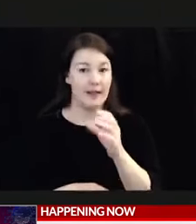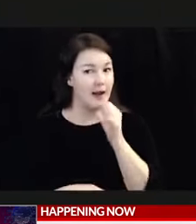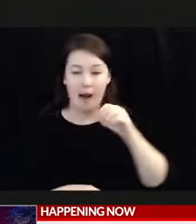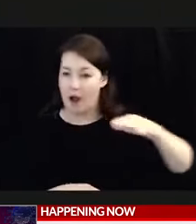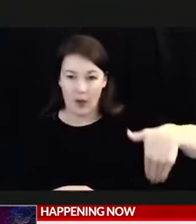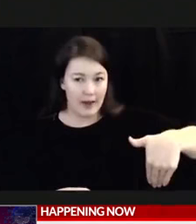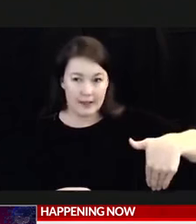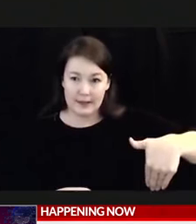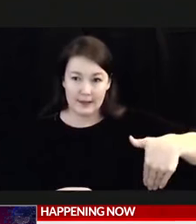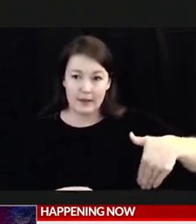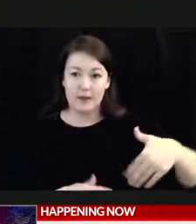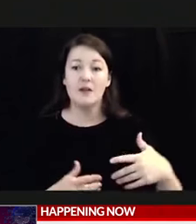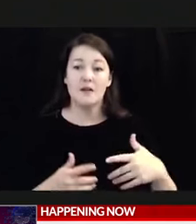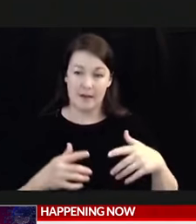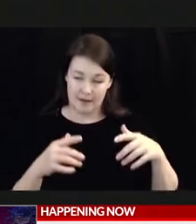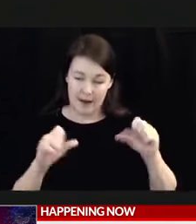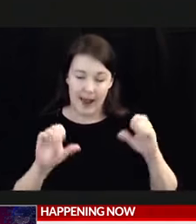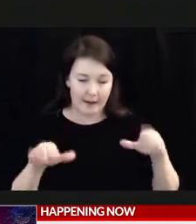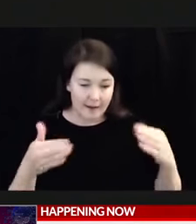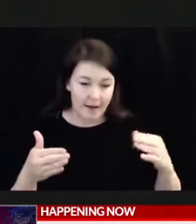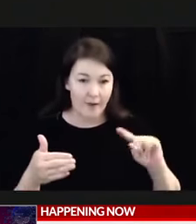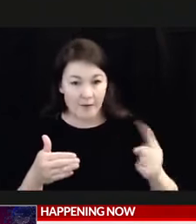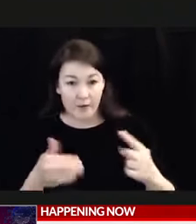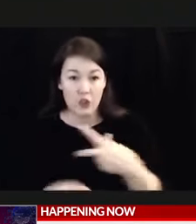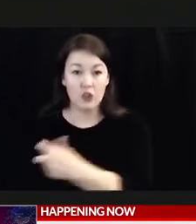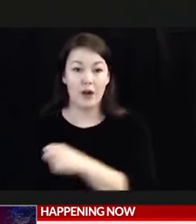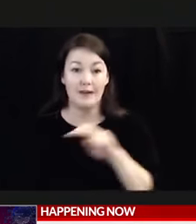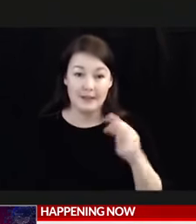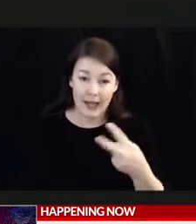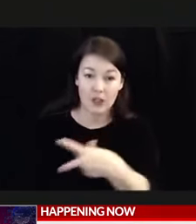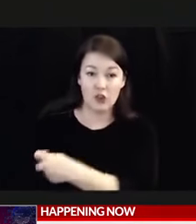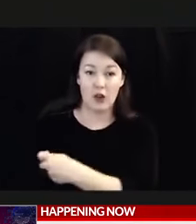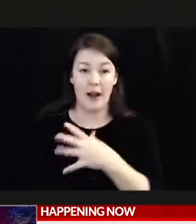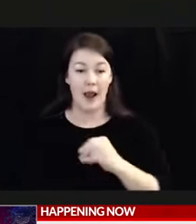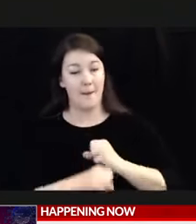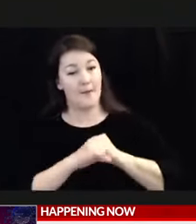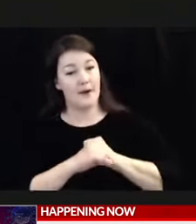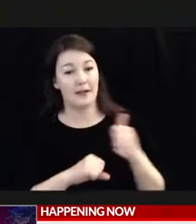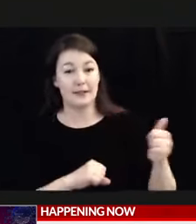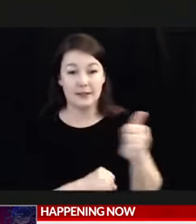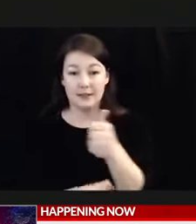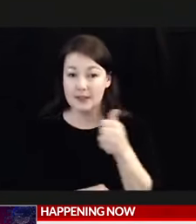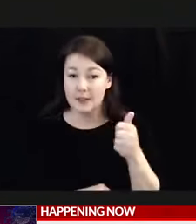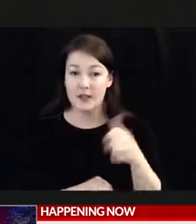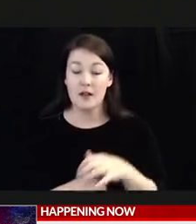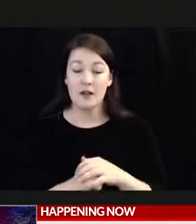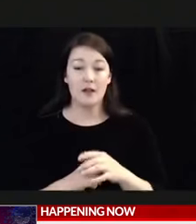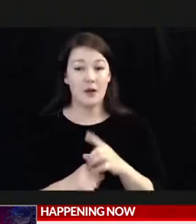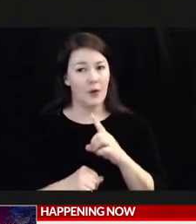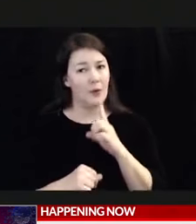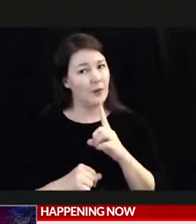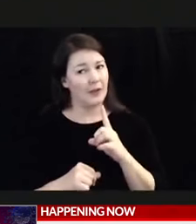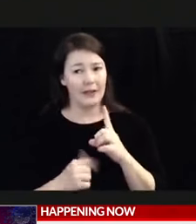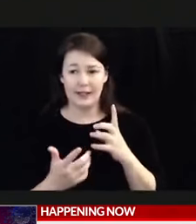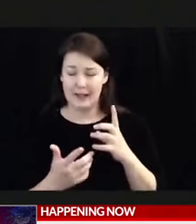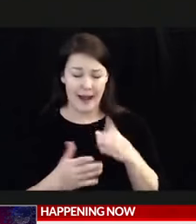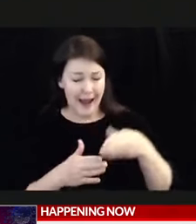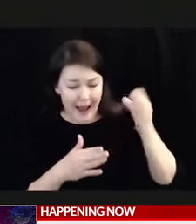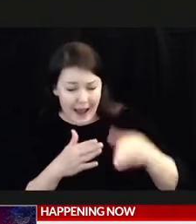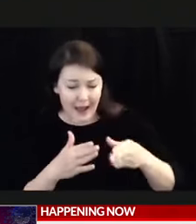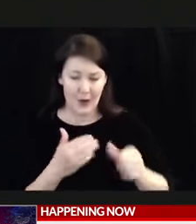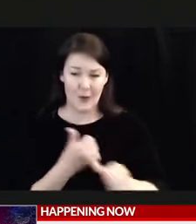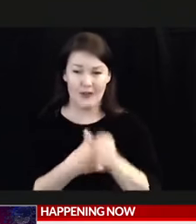Get that first shot, get that second shot, get protected, end this pandemic and end substantially end the risk for yourself, right? Nothing